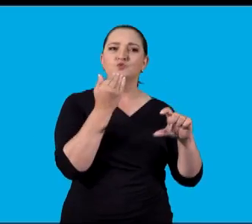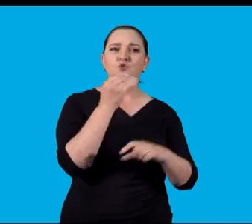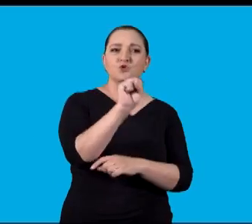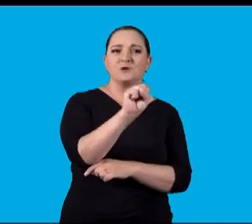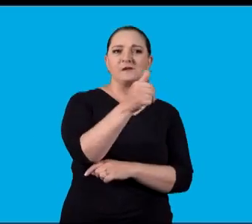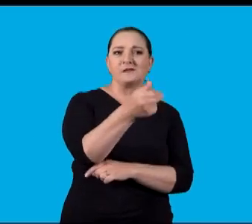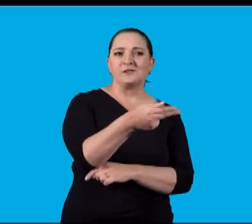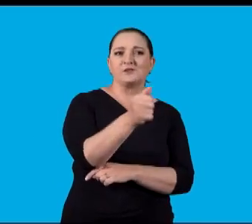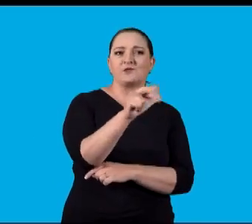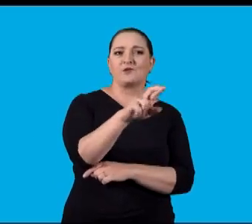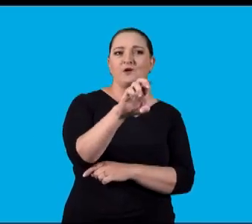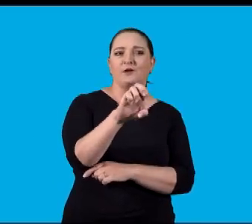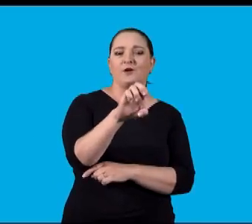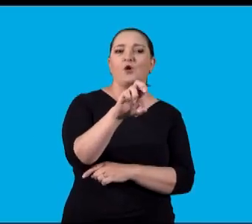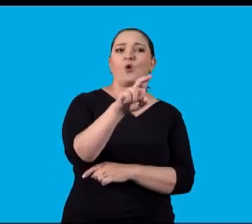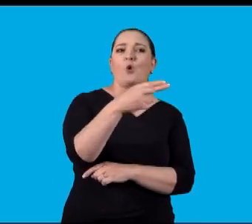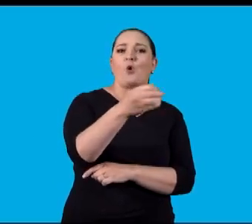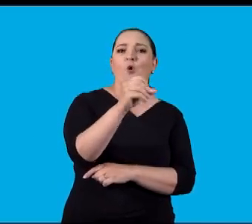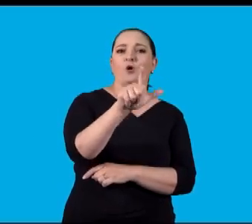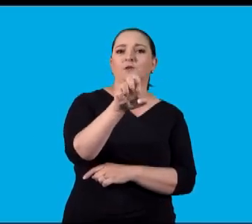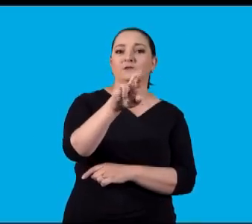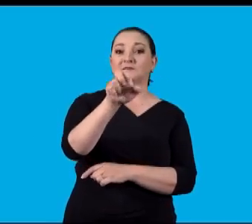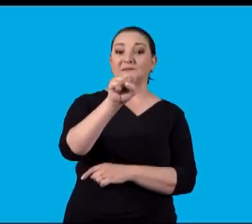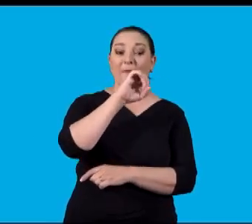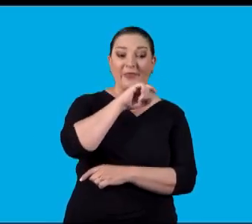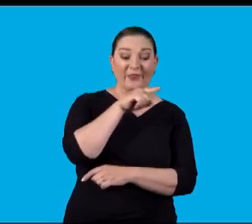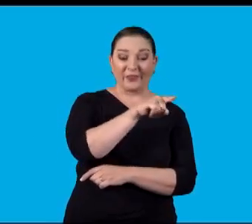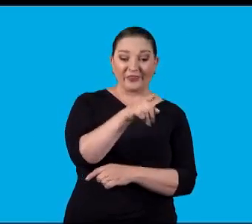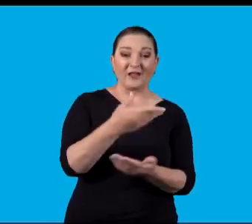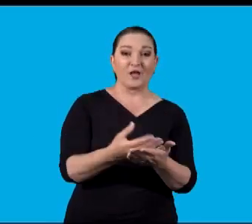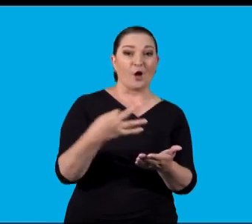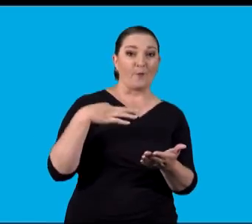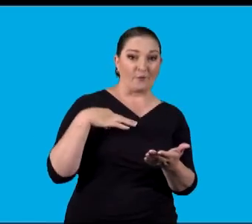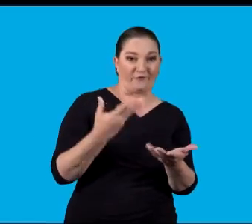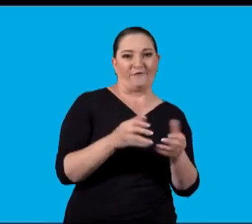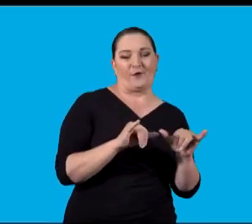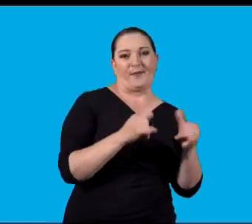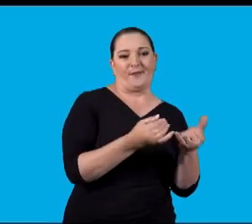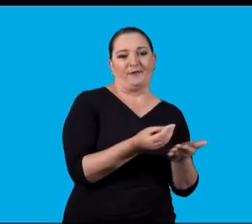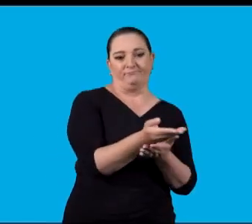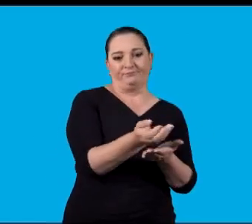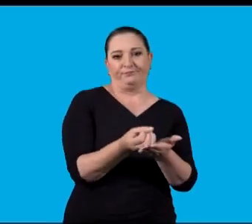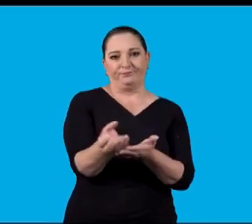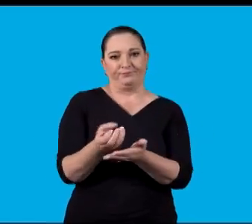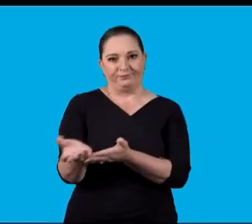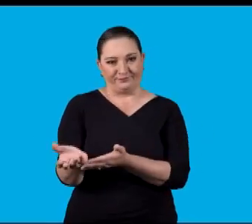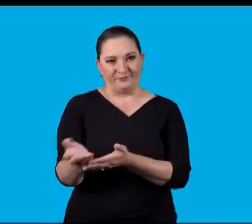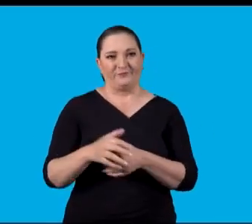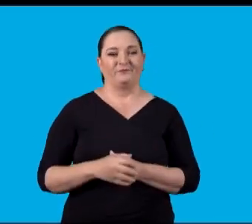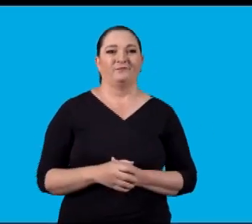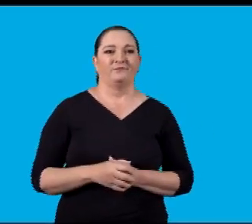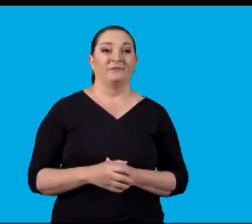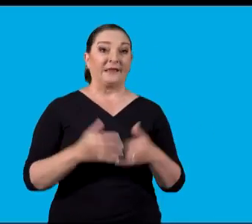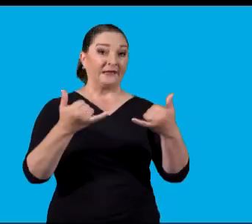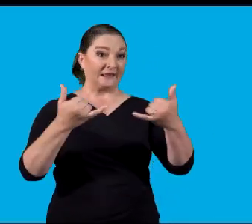They are the owners of the company, so they get the profits that remain after we have paid our income